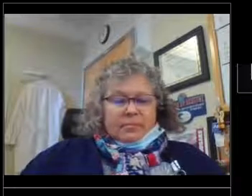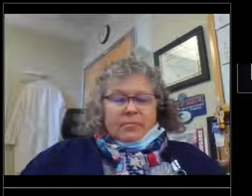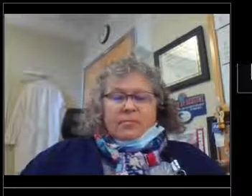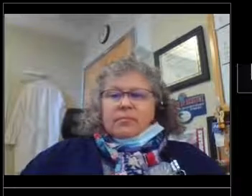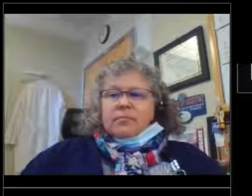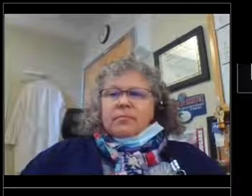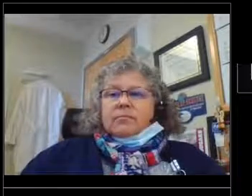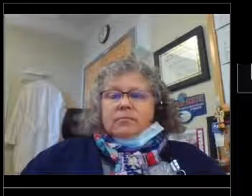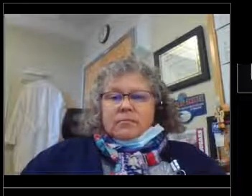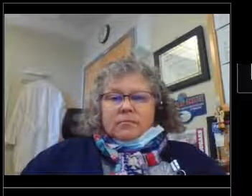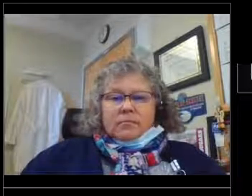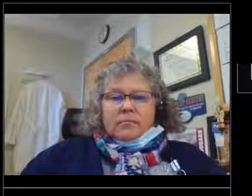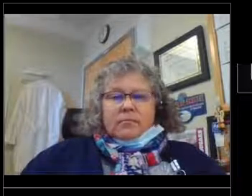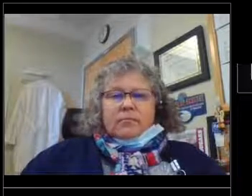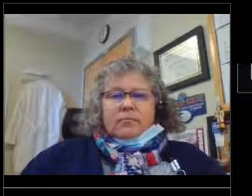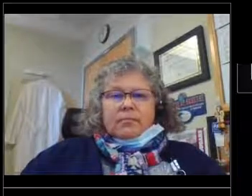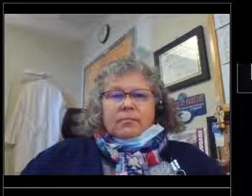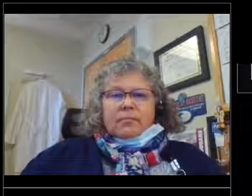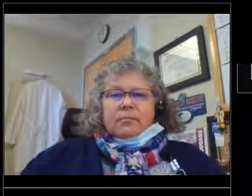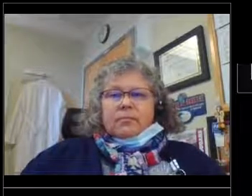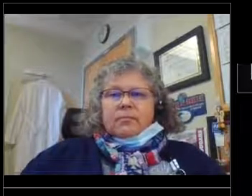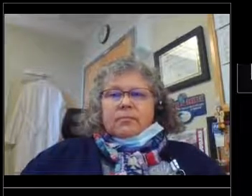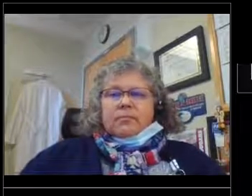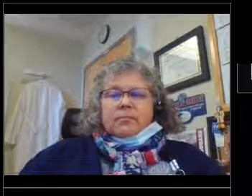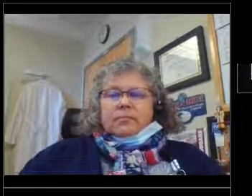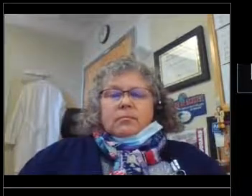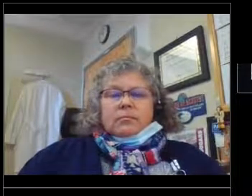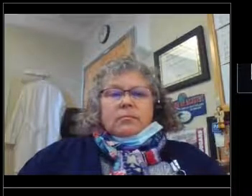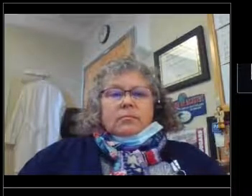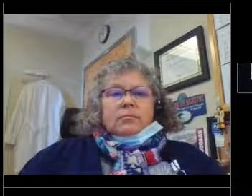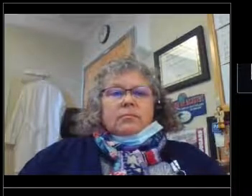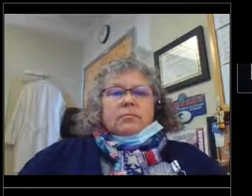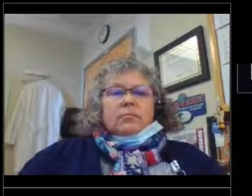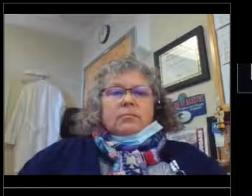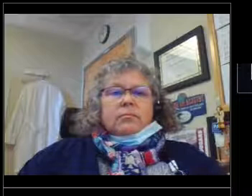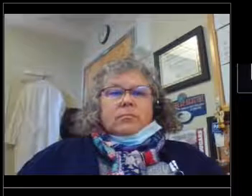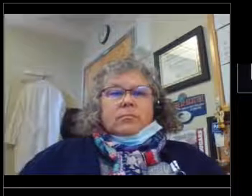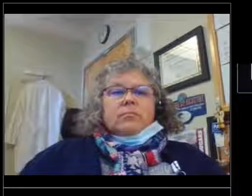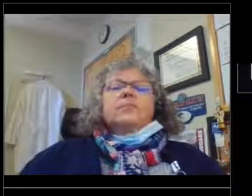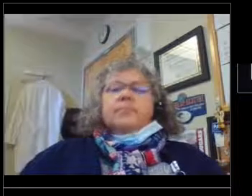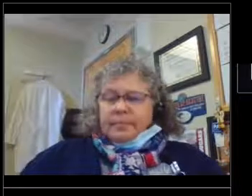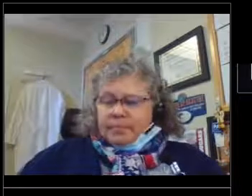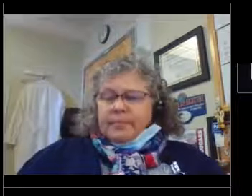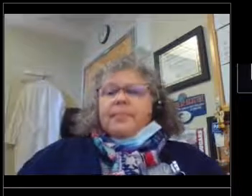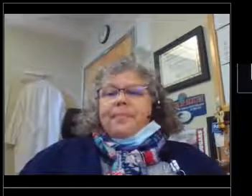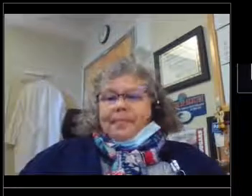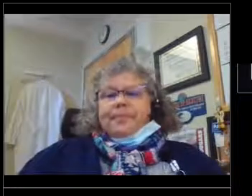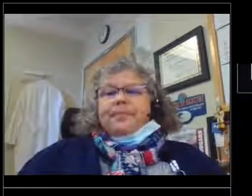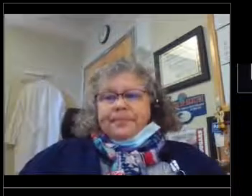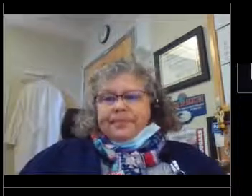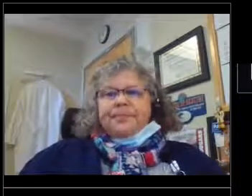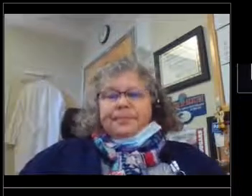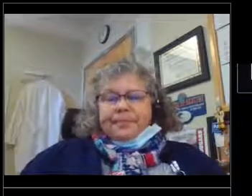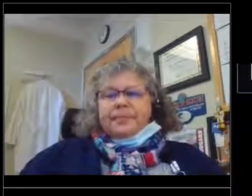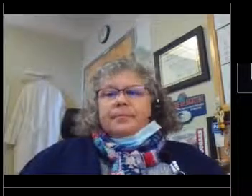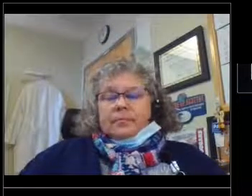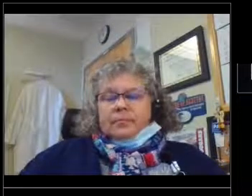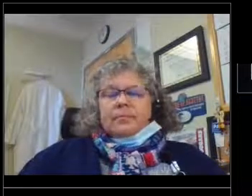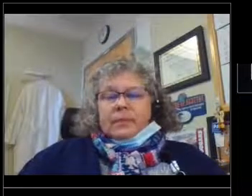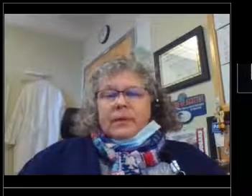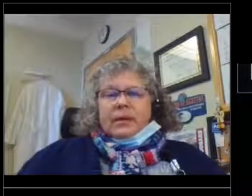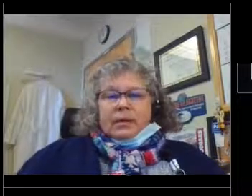another good option that that is available is having more than one physician on your practice agreement. So you'd have